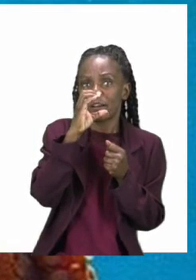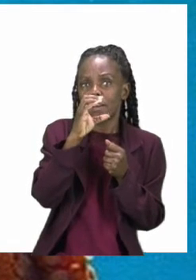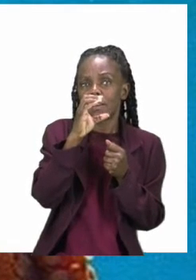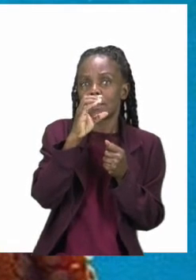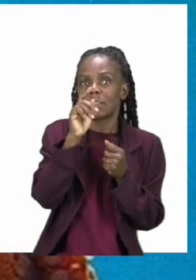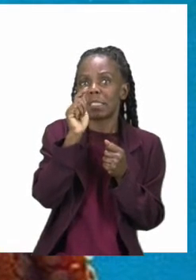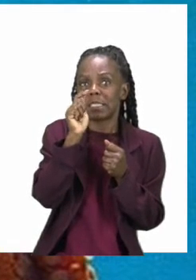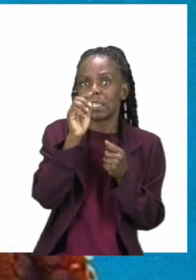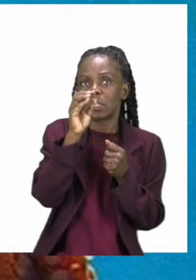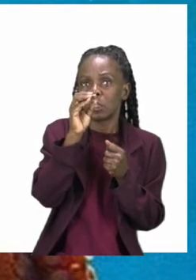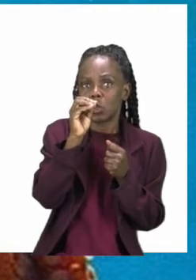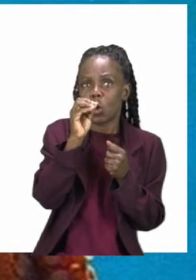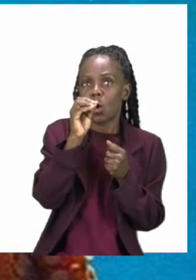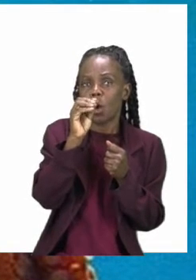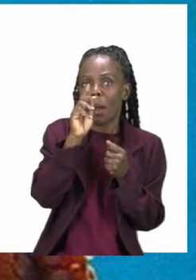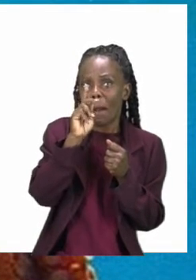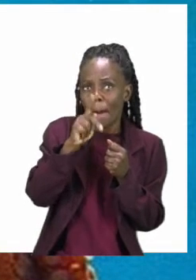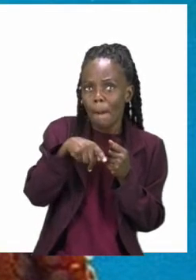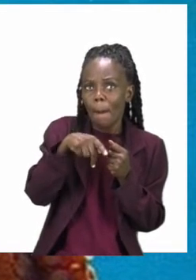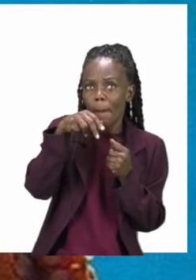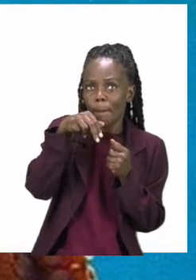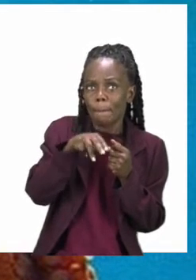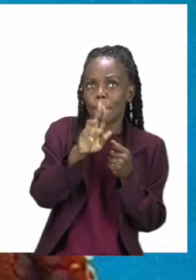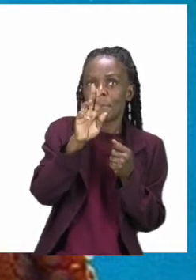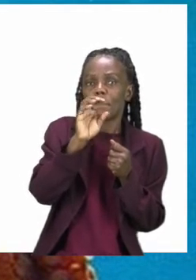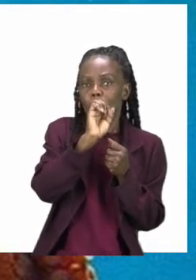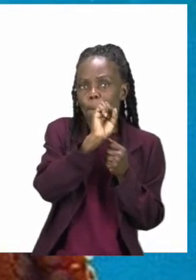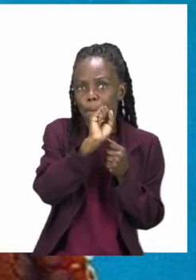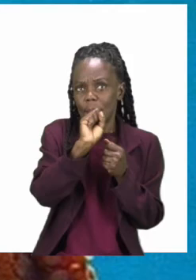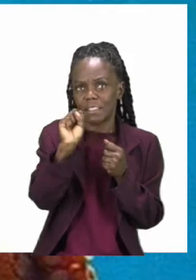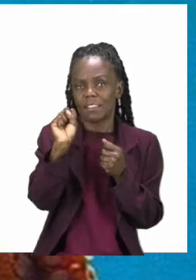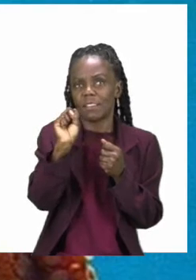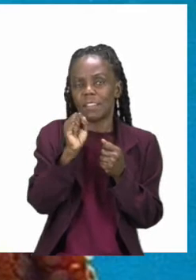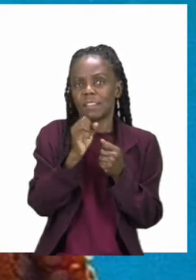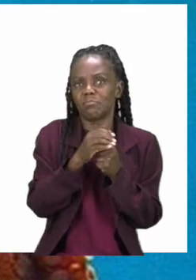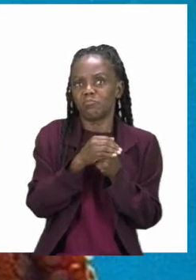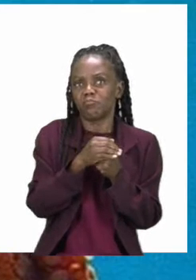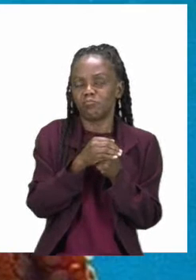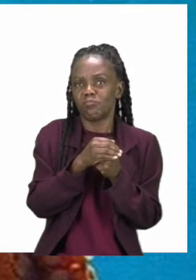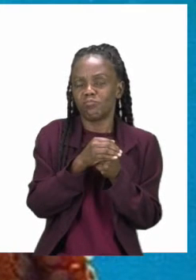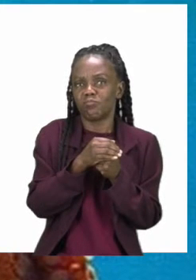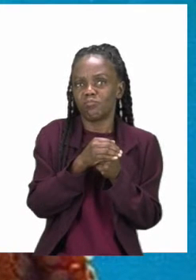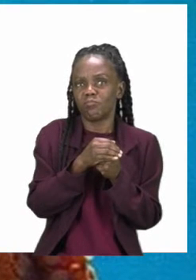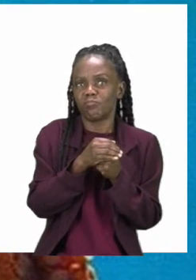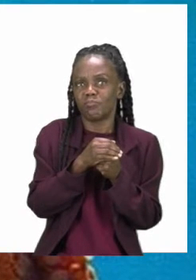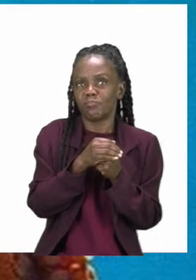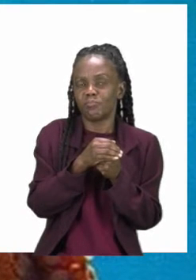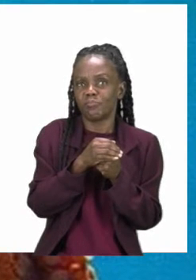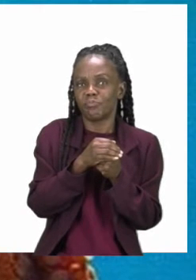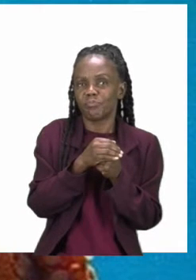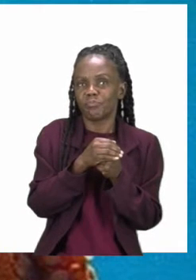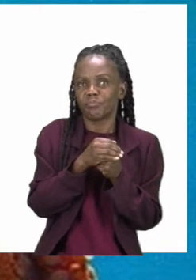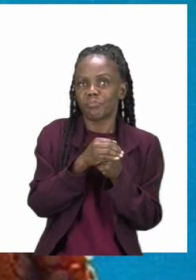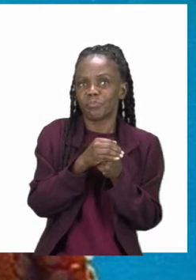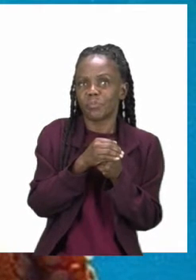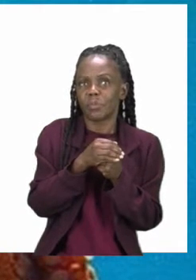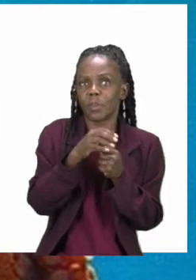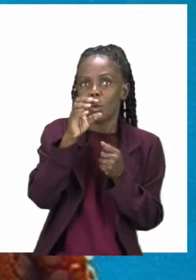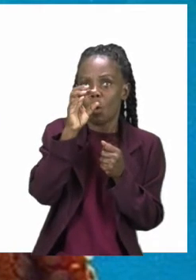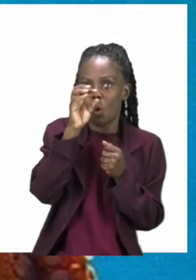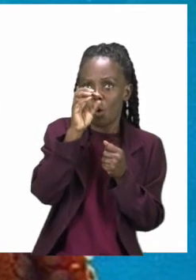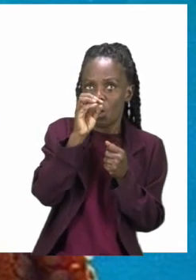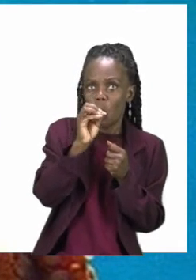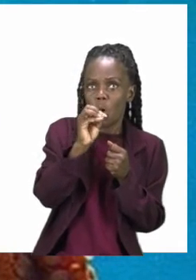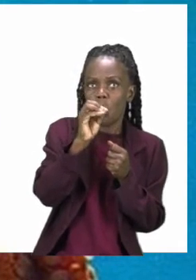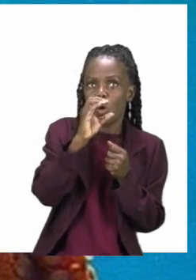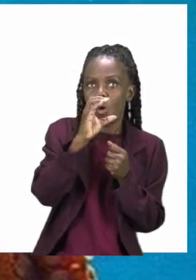octopus. Everybody, let's say octopus. Now, Mr. Octopus looks like he's very busy